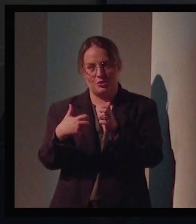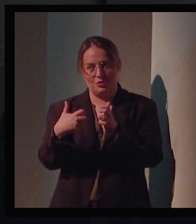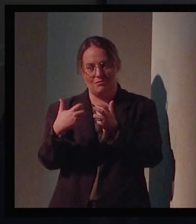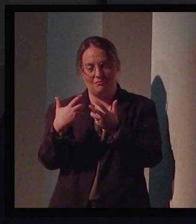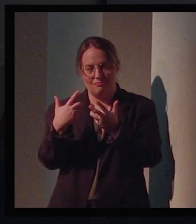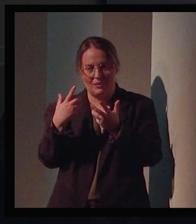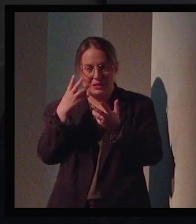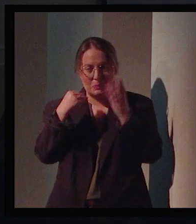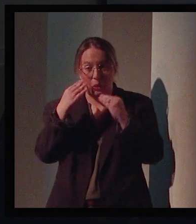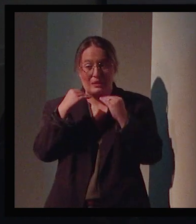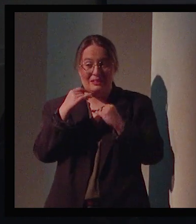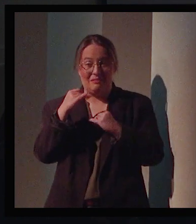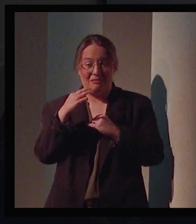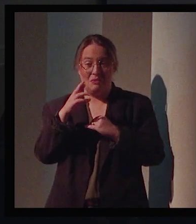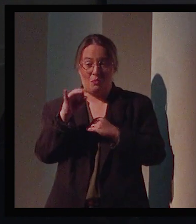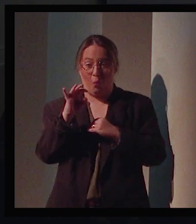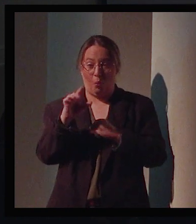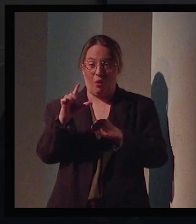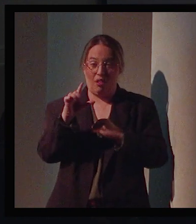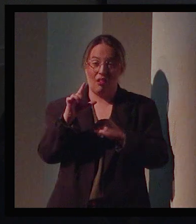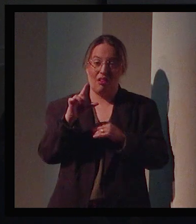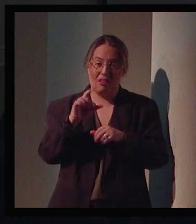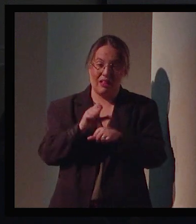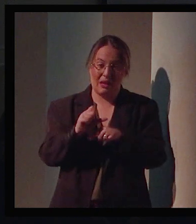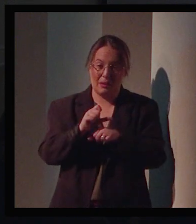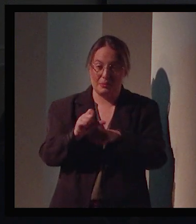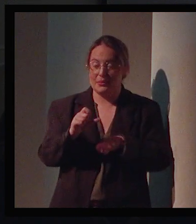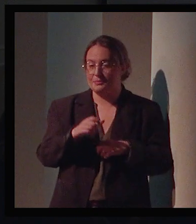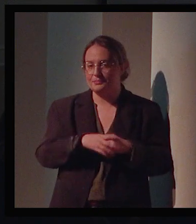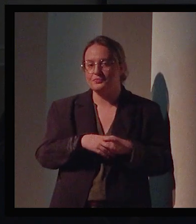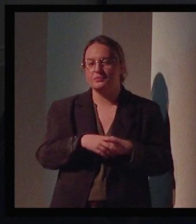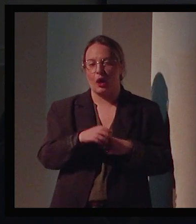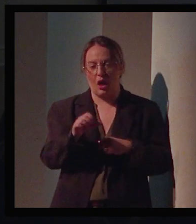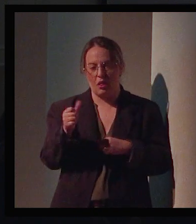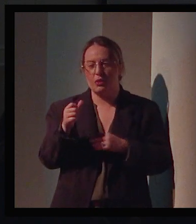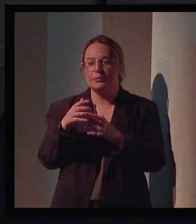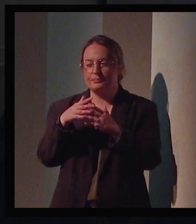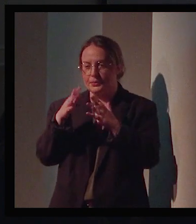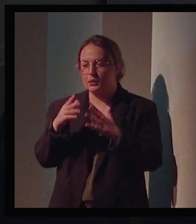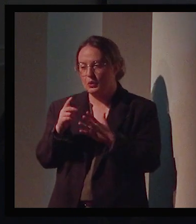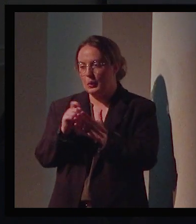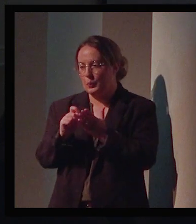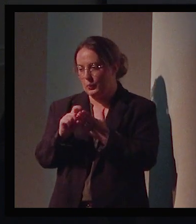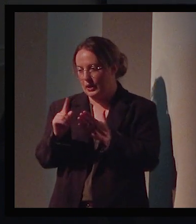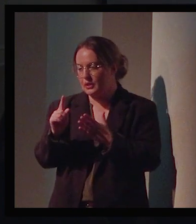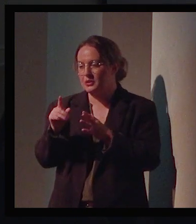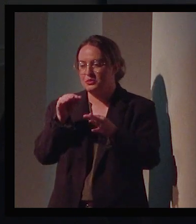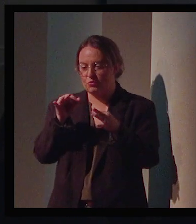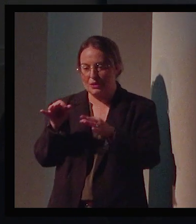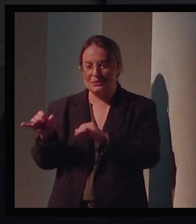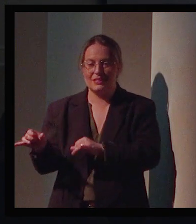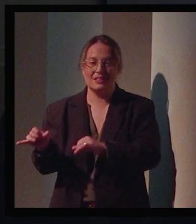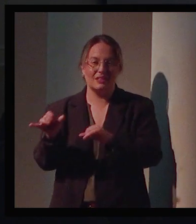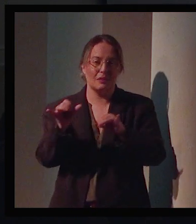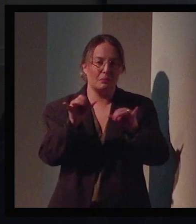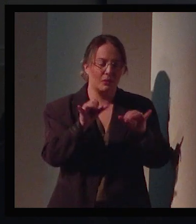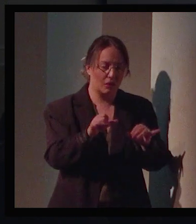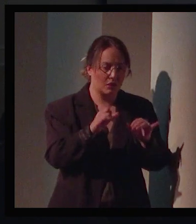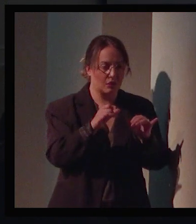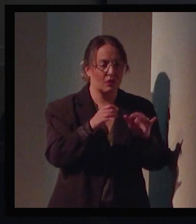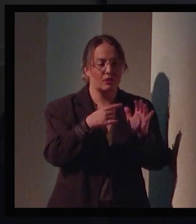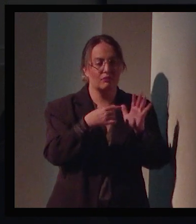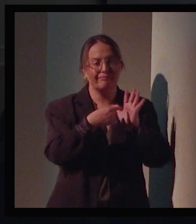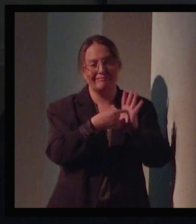the Civil War, one American writer described similar Millet paintings as presenting, quote, the